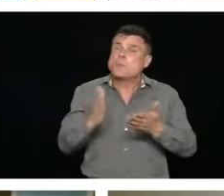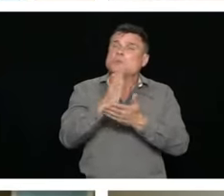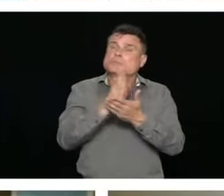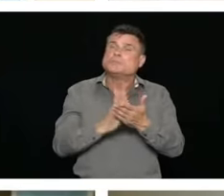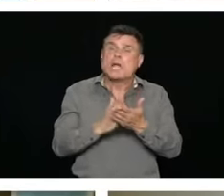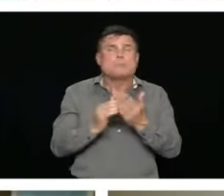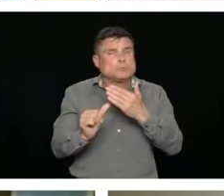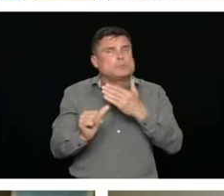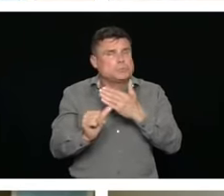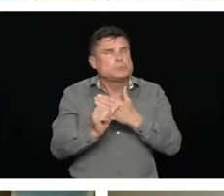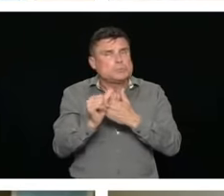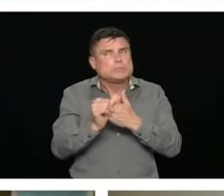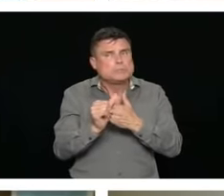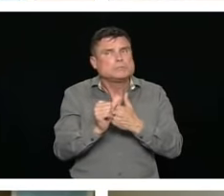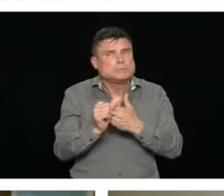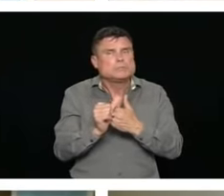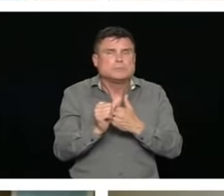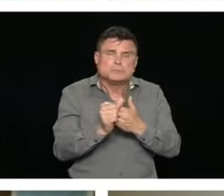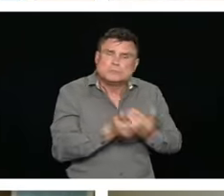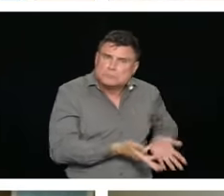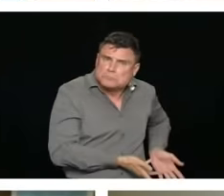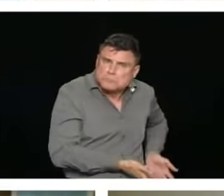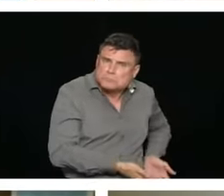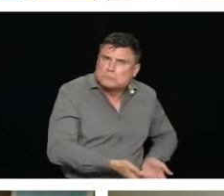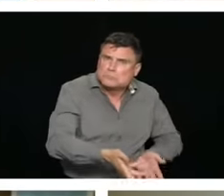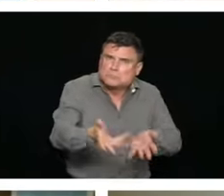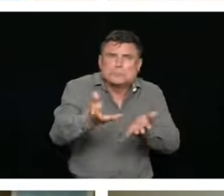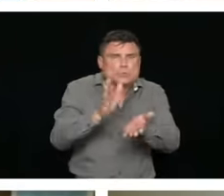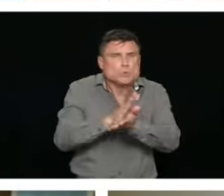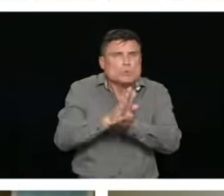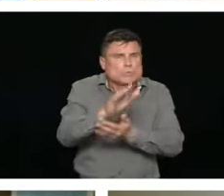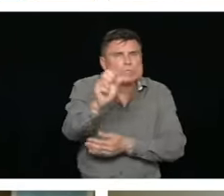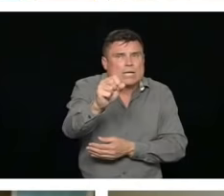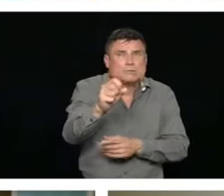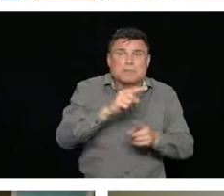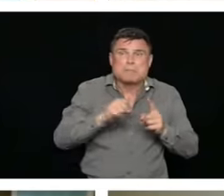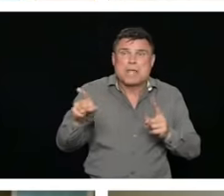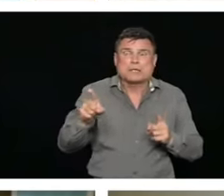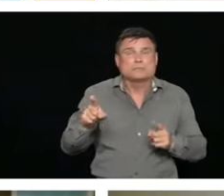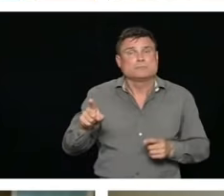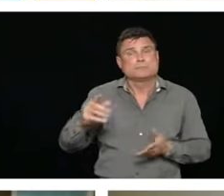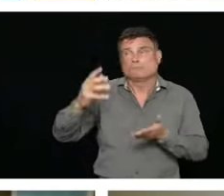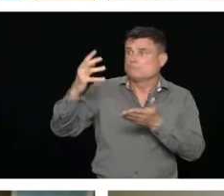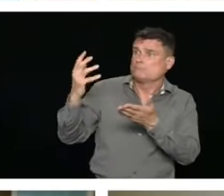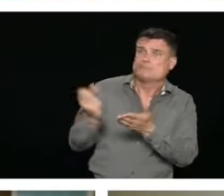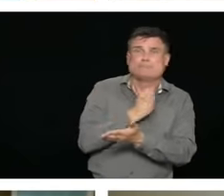had a similar question. So we'll just say that the same question has been answered.